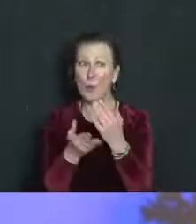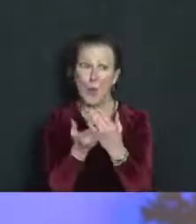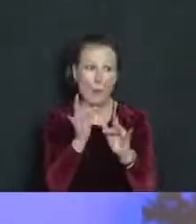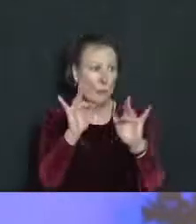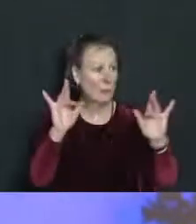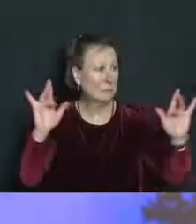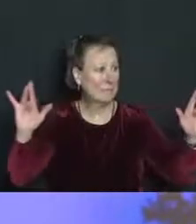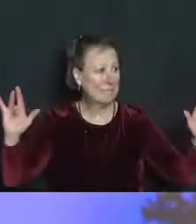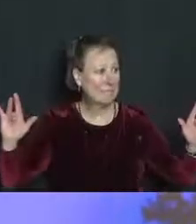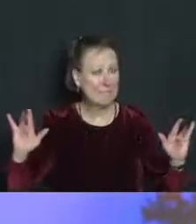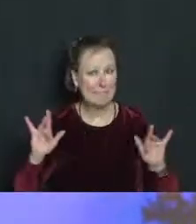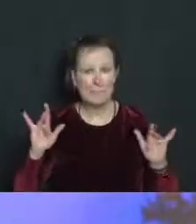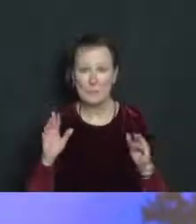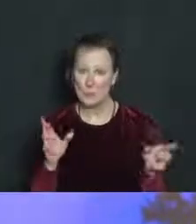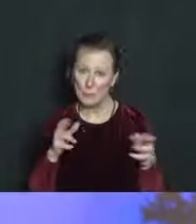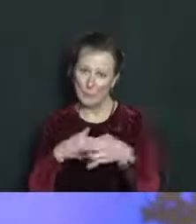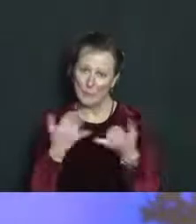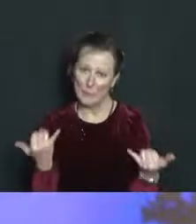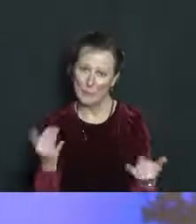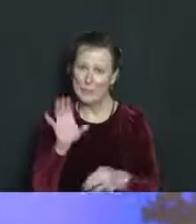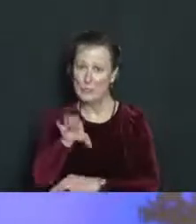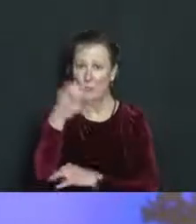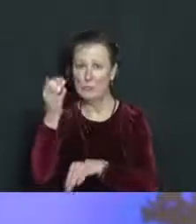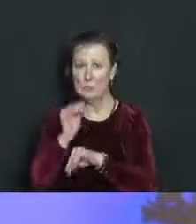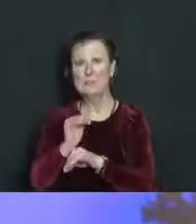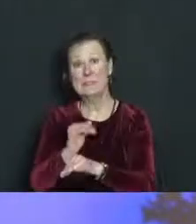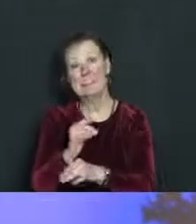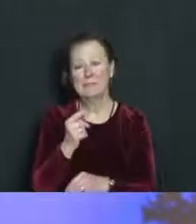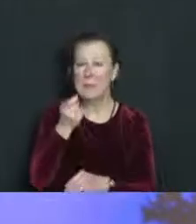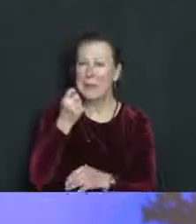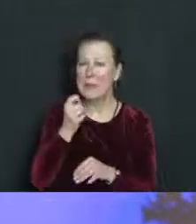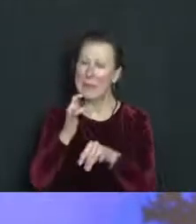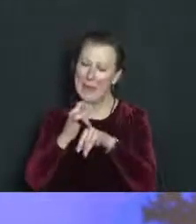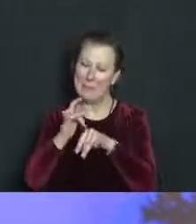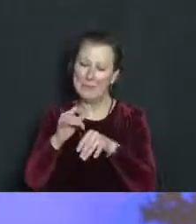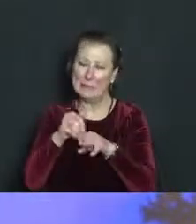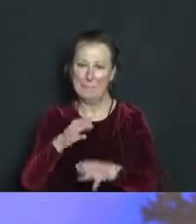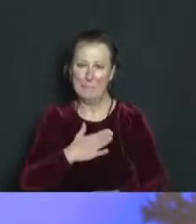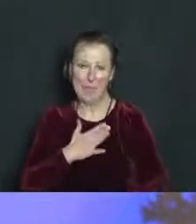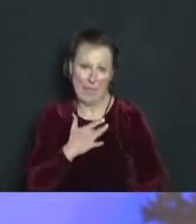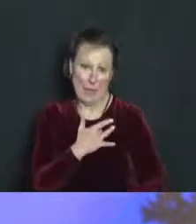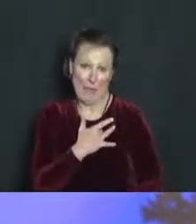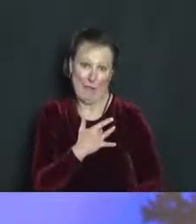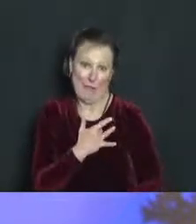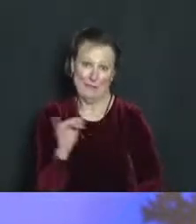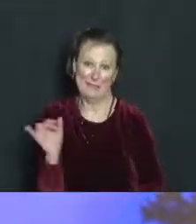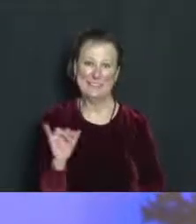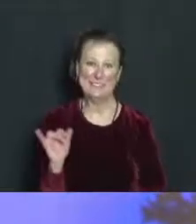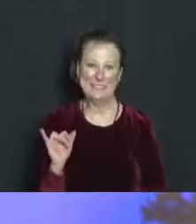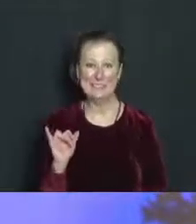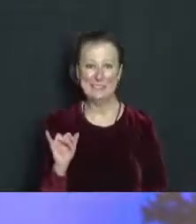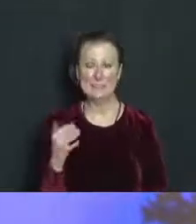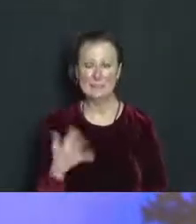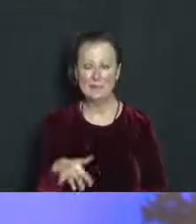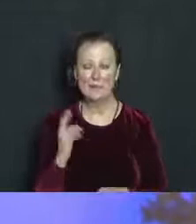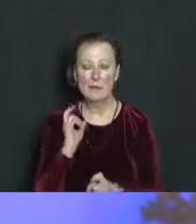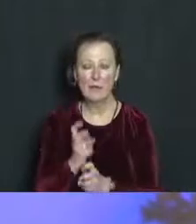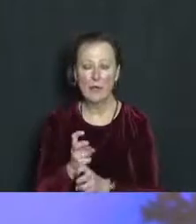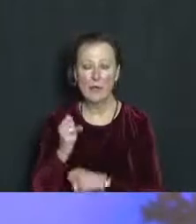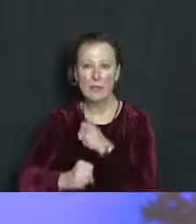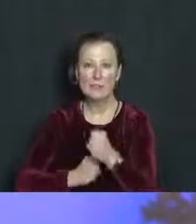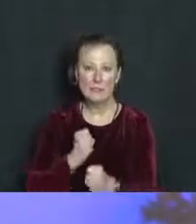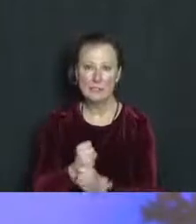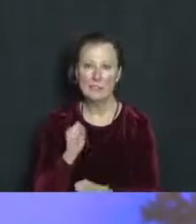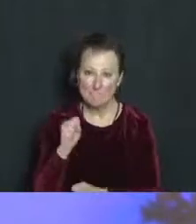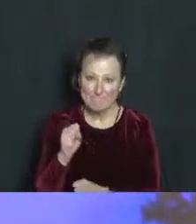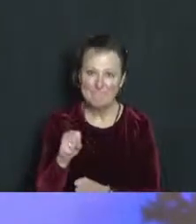room on this Christmas Eve, and there's kind of an emptiness in my heart as well. It's been a hard year. It's been